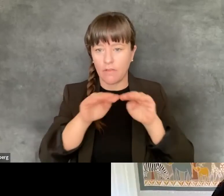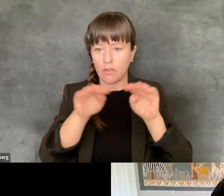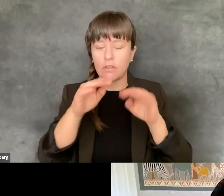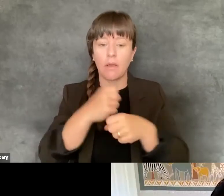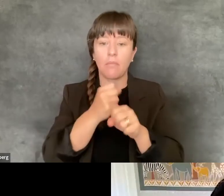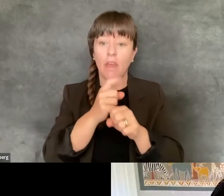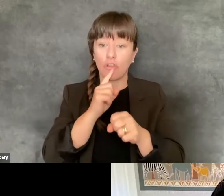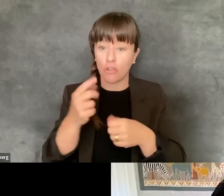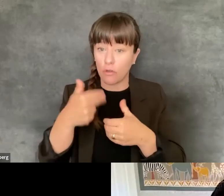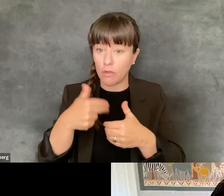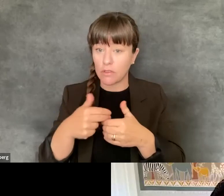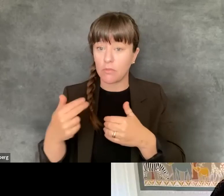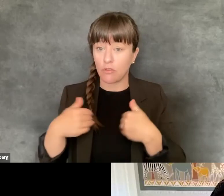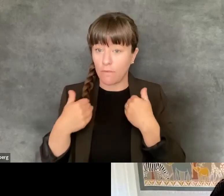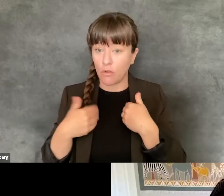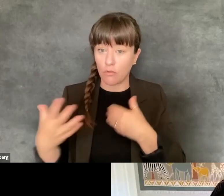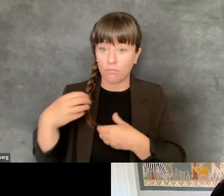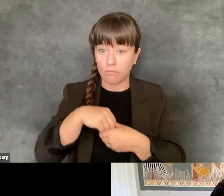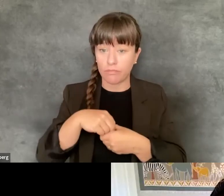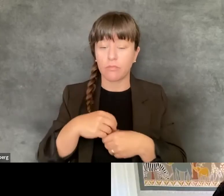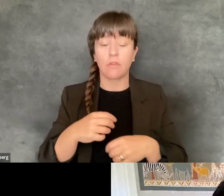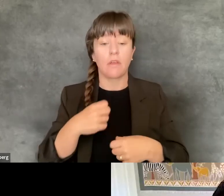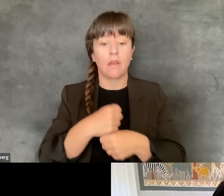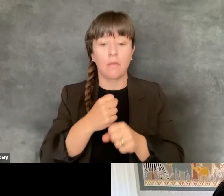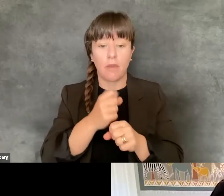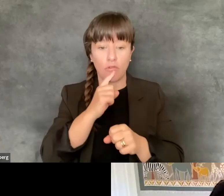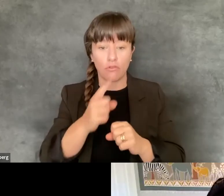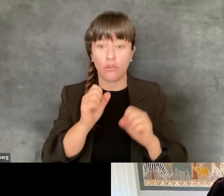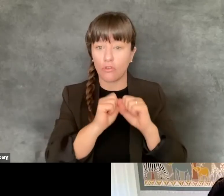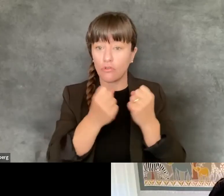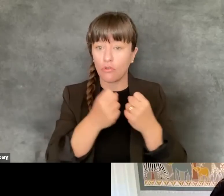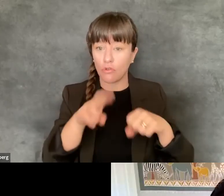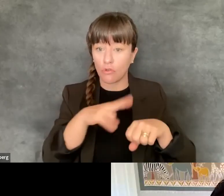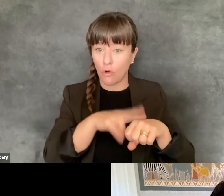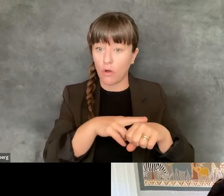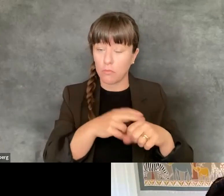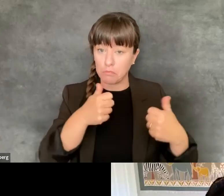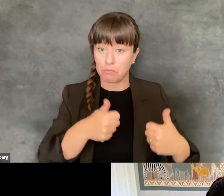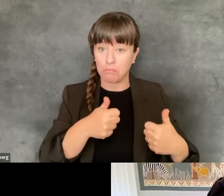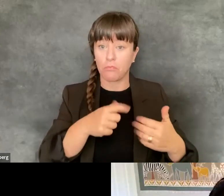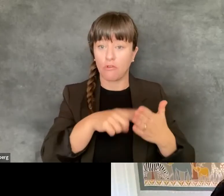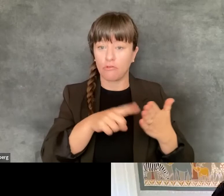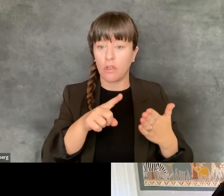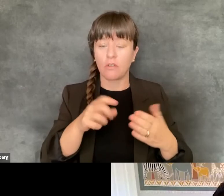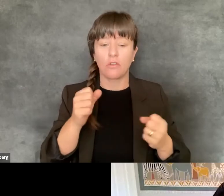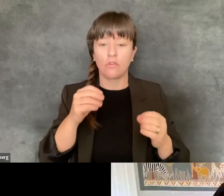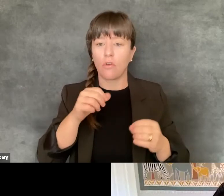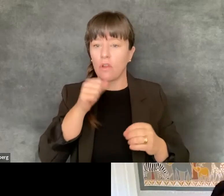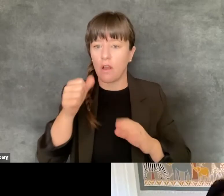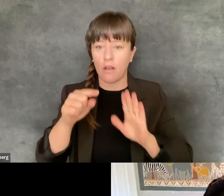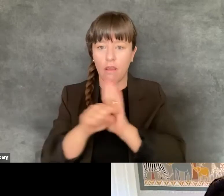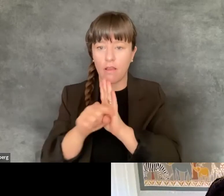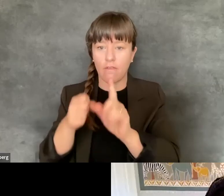There is social norms are being checked, right? So that they are not detrimental and they are